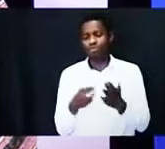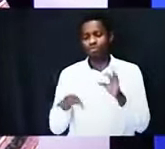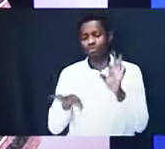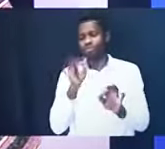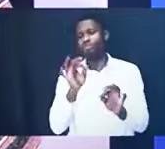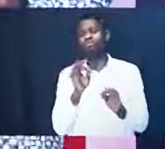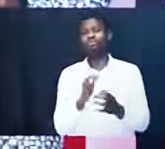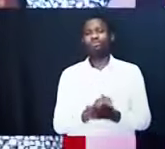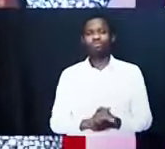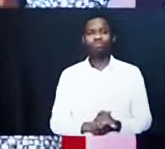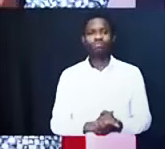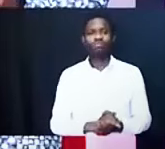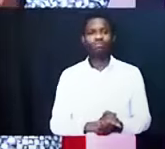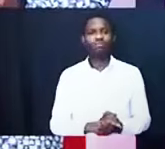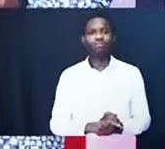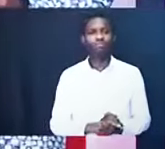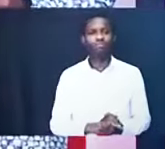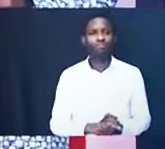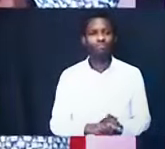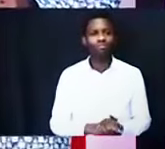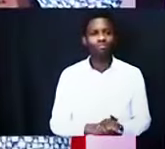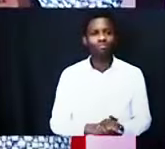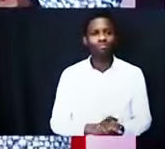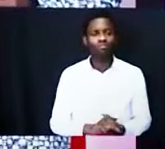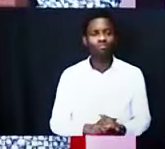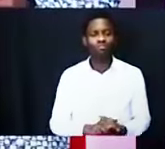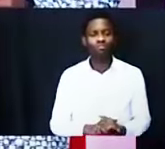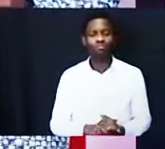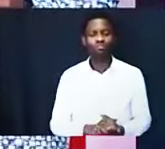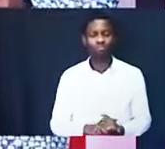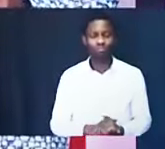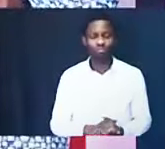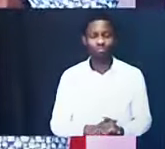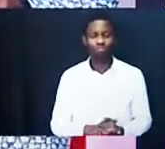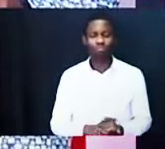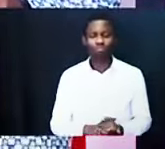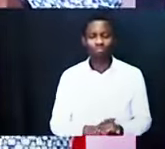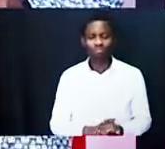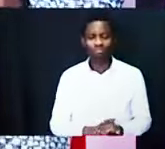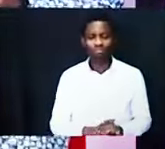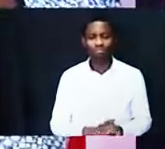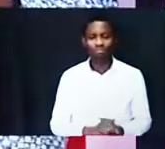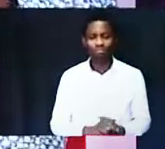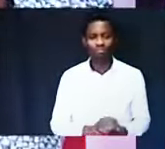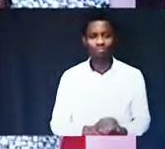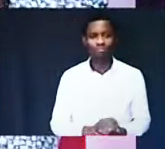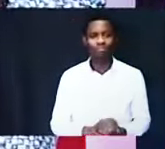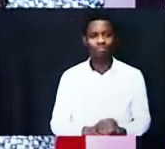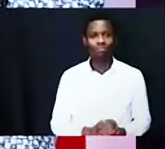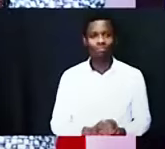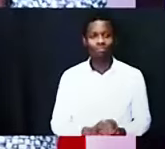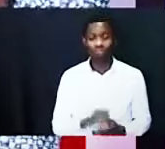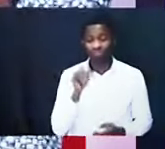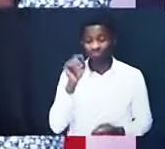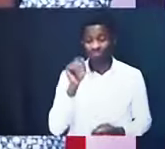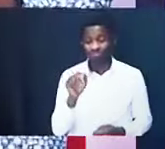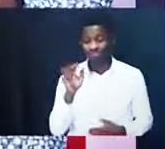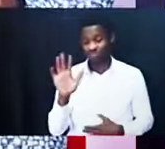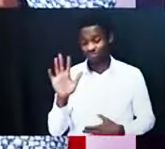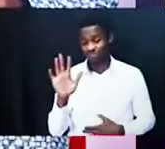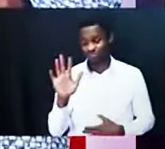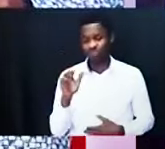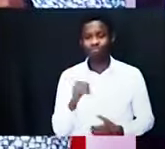masanka amfa nipa nyansa adefedefa kwanso na emom enam honhom ne tumi yikiremu. Na verse 5.